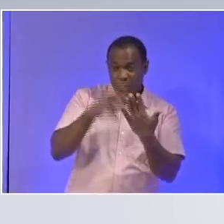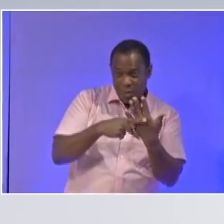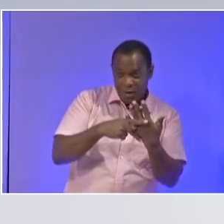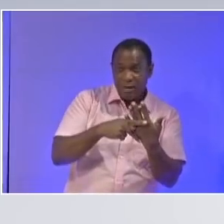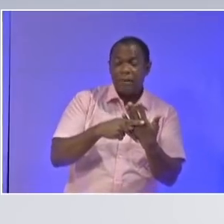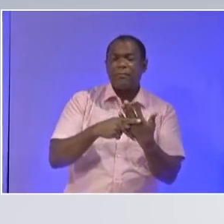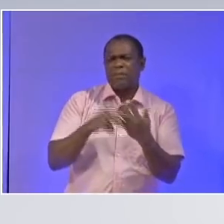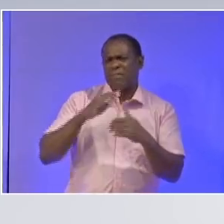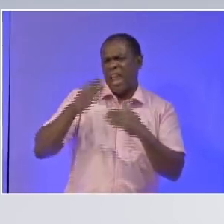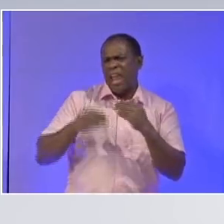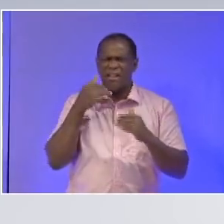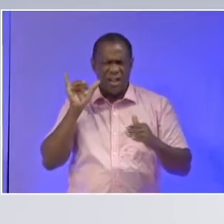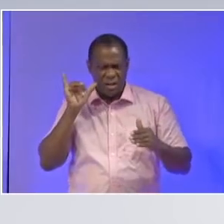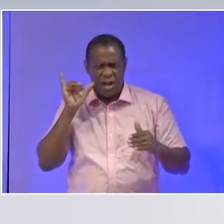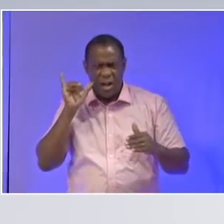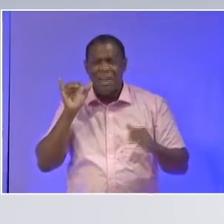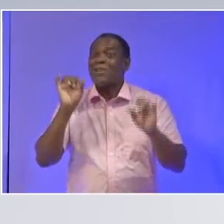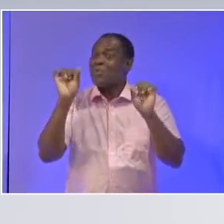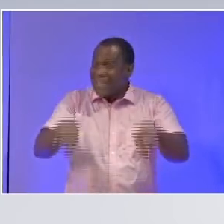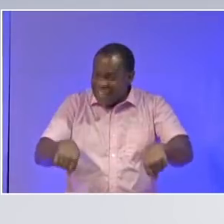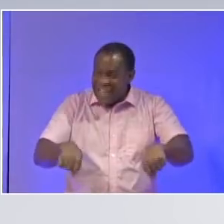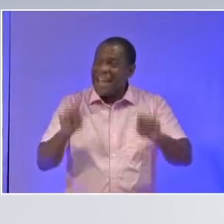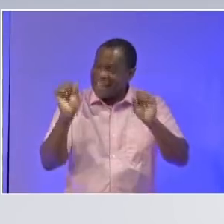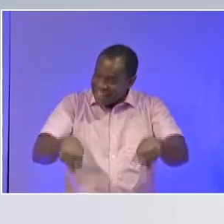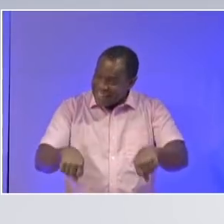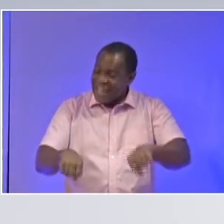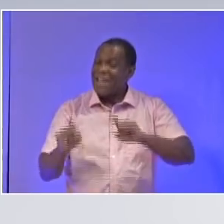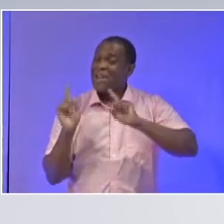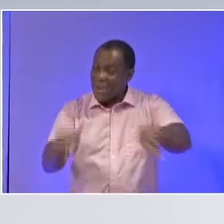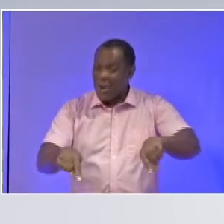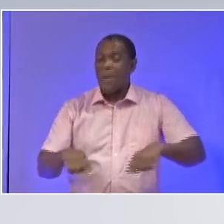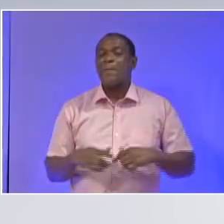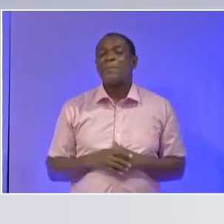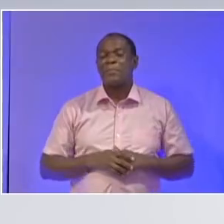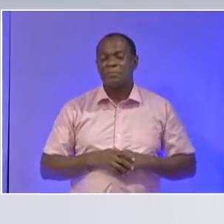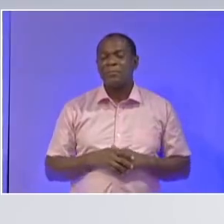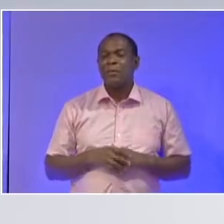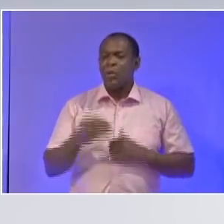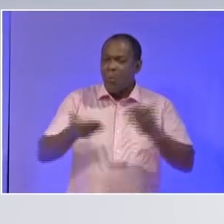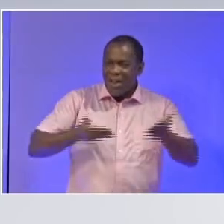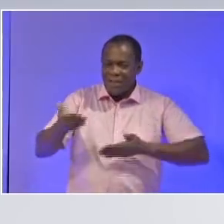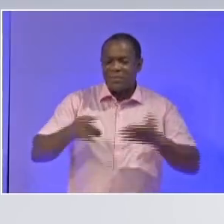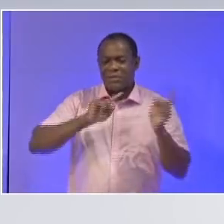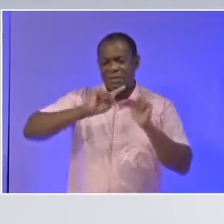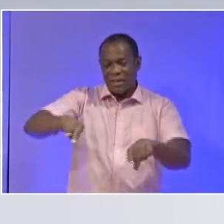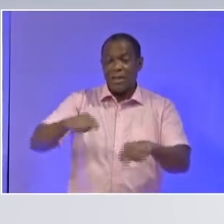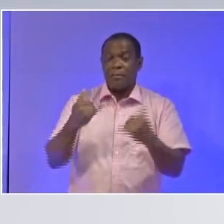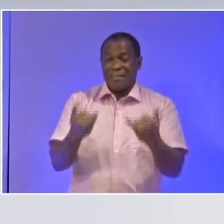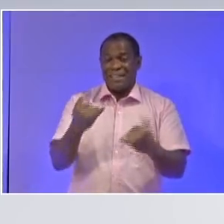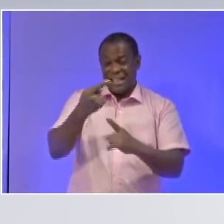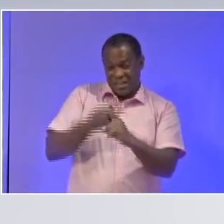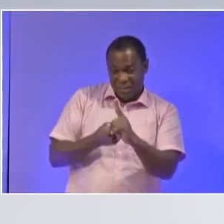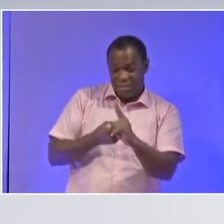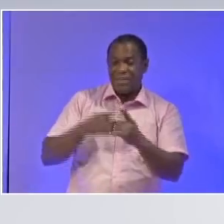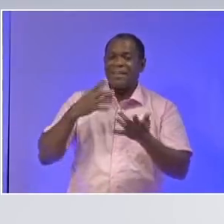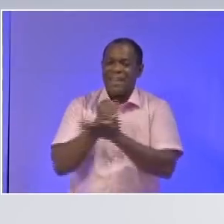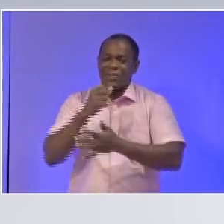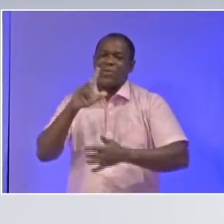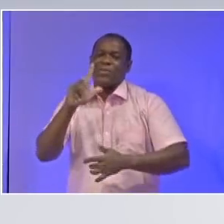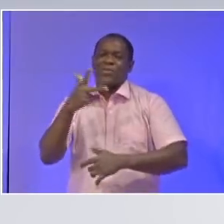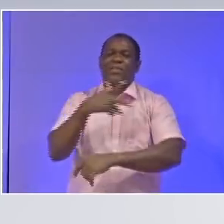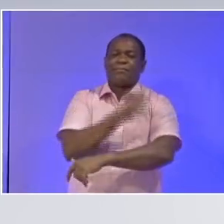ended yesterday, you can feel free. We welcome you to come in this month and get your booster